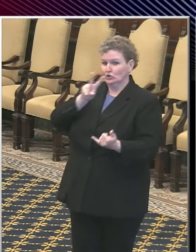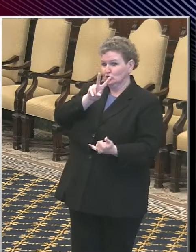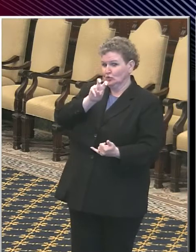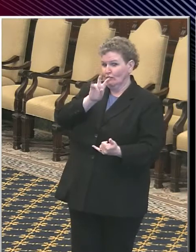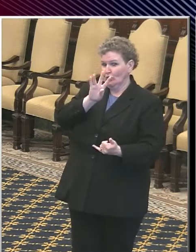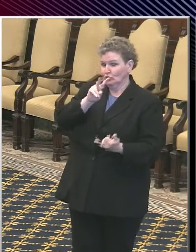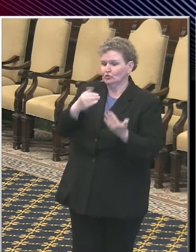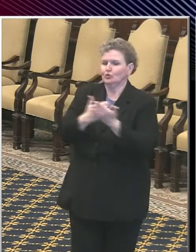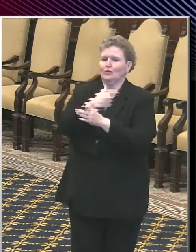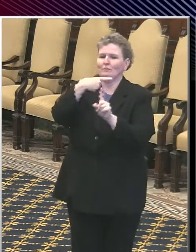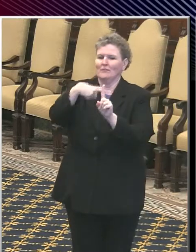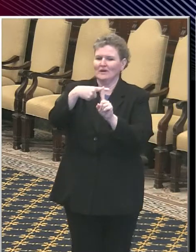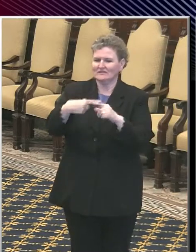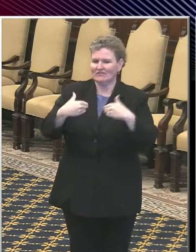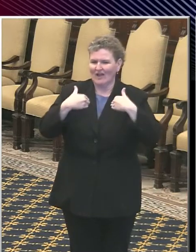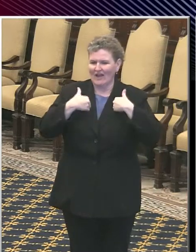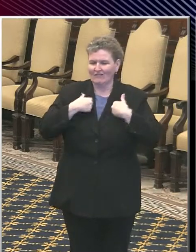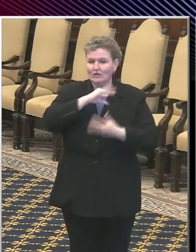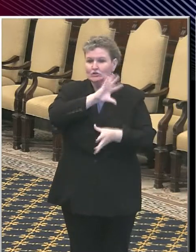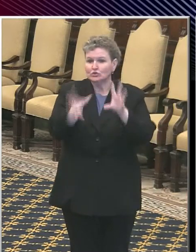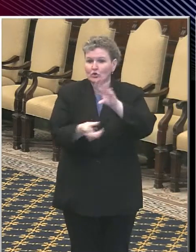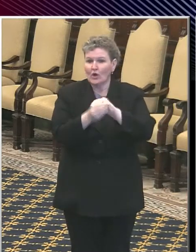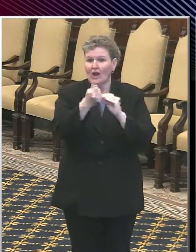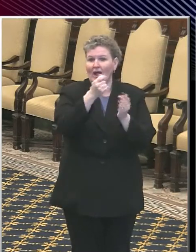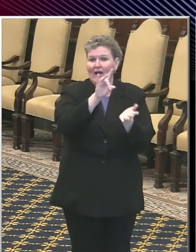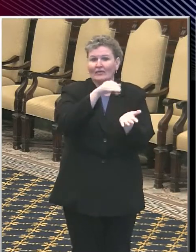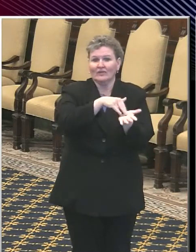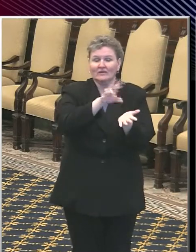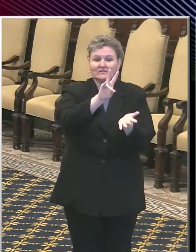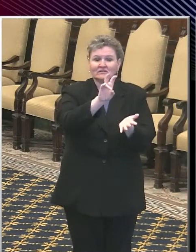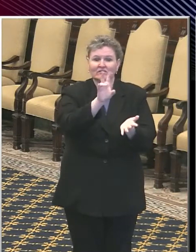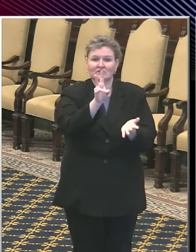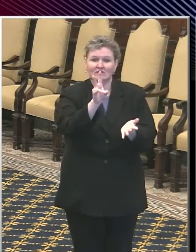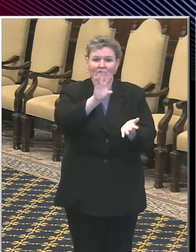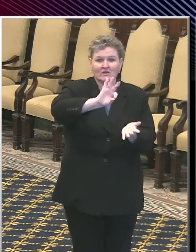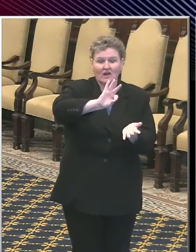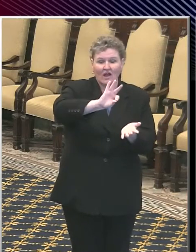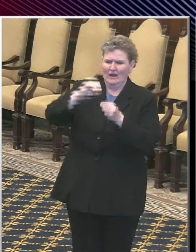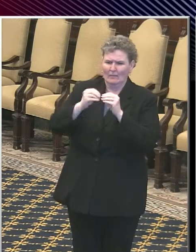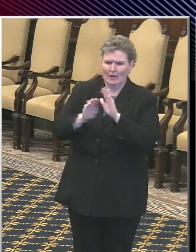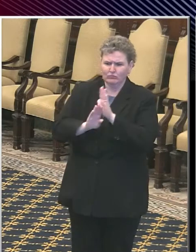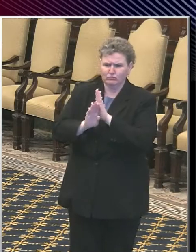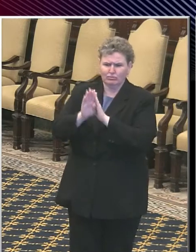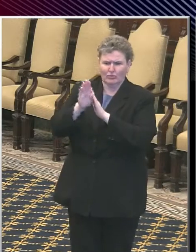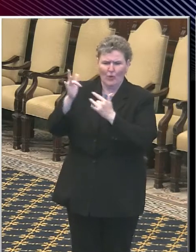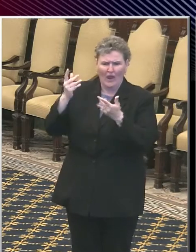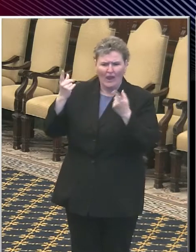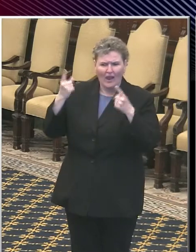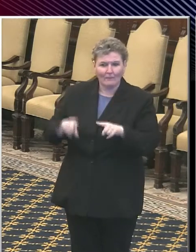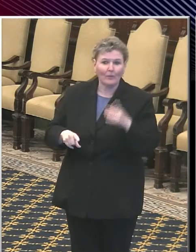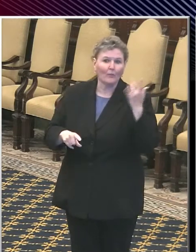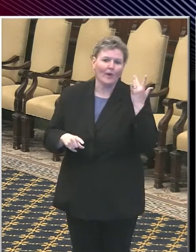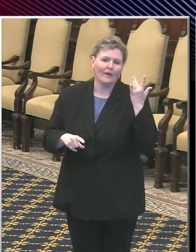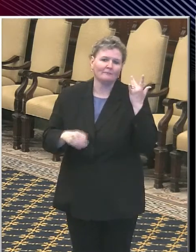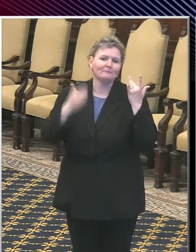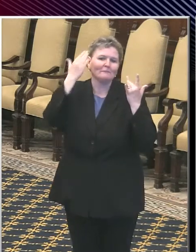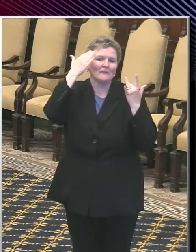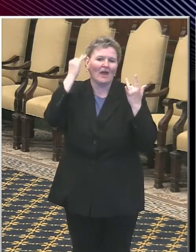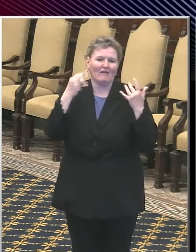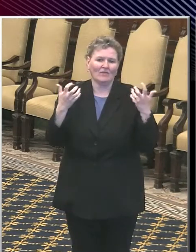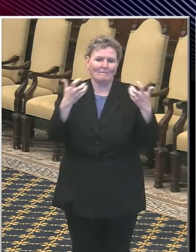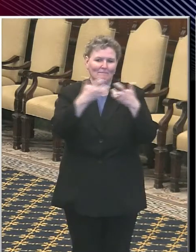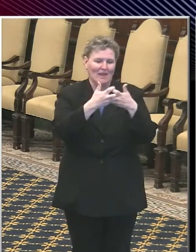my2020census.gov, and via paper questionnaire until October 31st, 2020. And now I will turn it over to Dr. Farley for